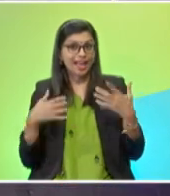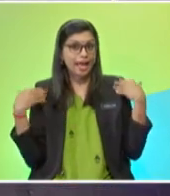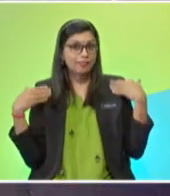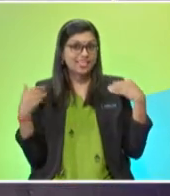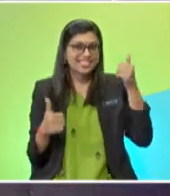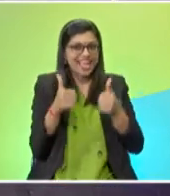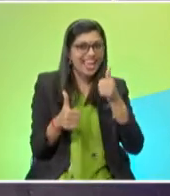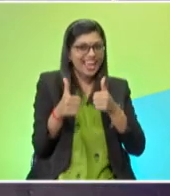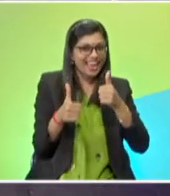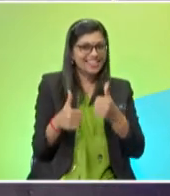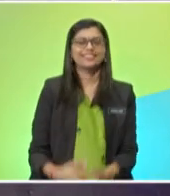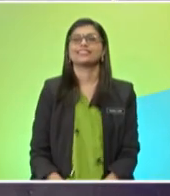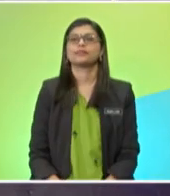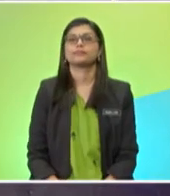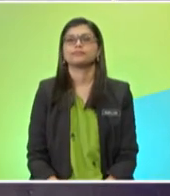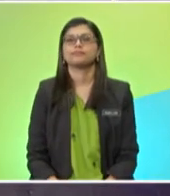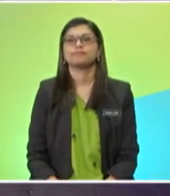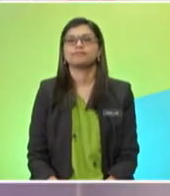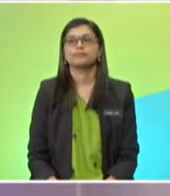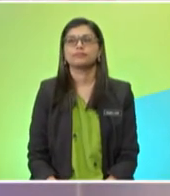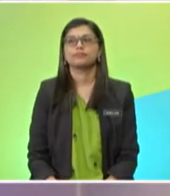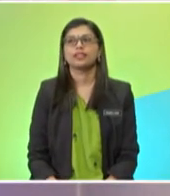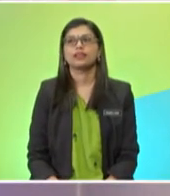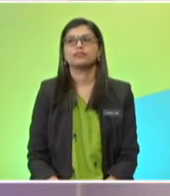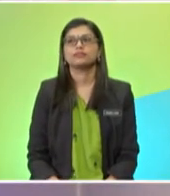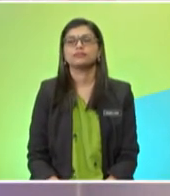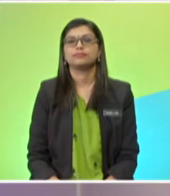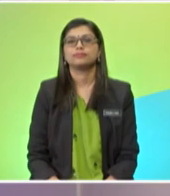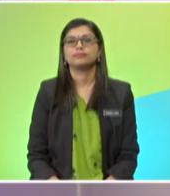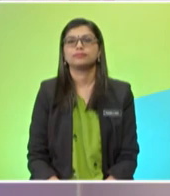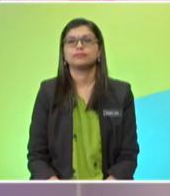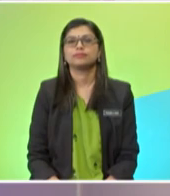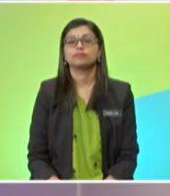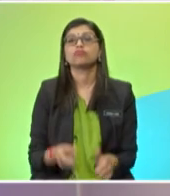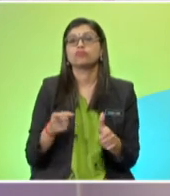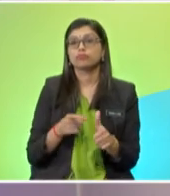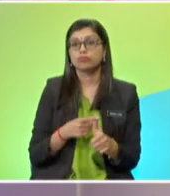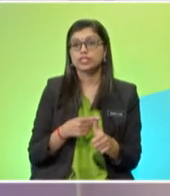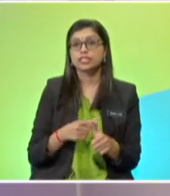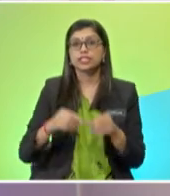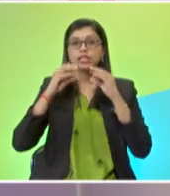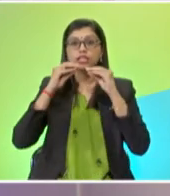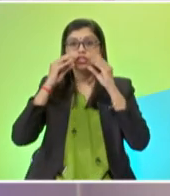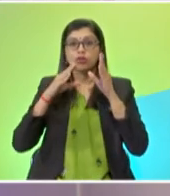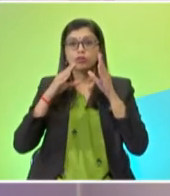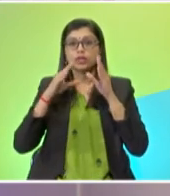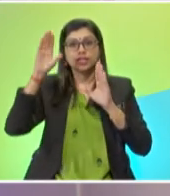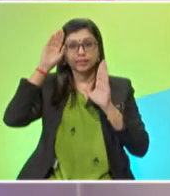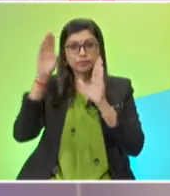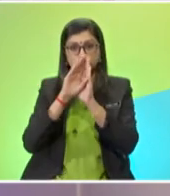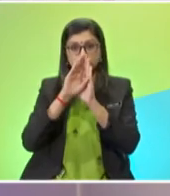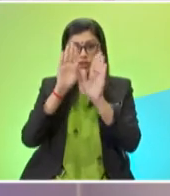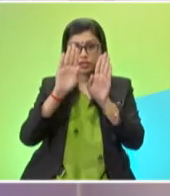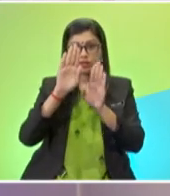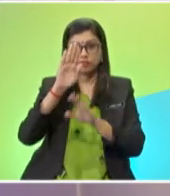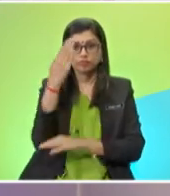Yes, okay. So you are so excited, okay. Yes. Okay, I'm going to turn over this picture. Mm-hmm. Okay. And you have to